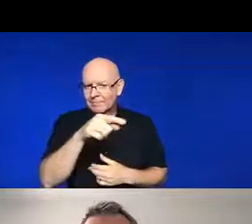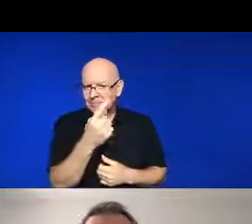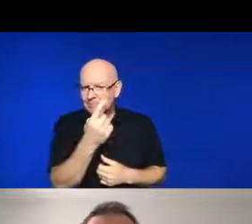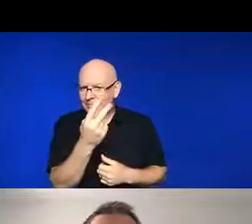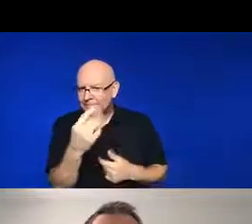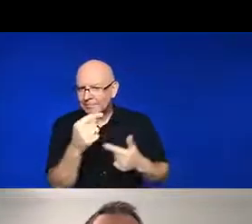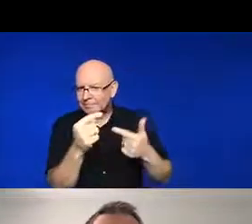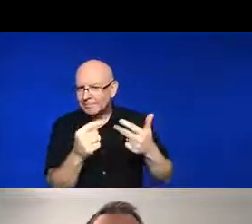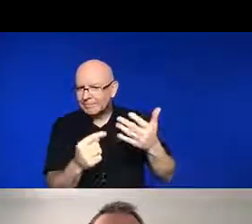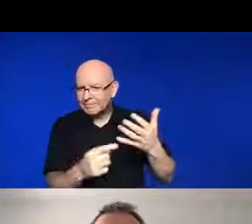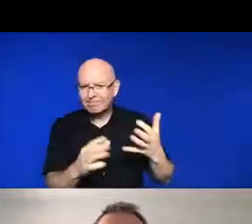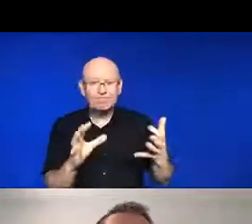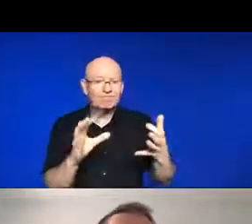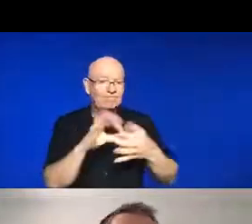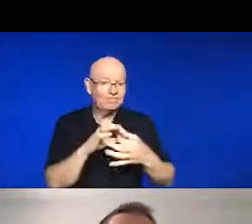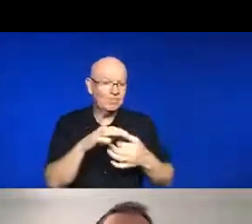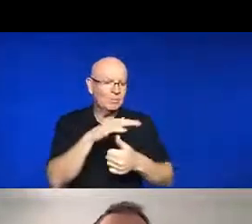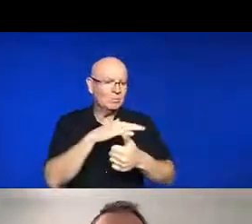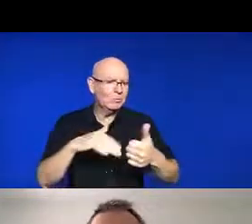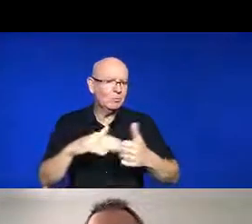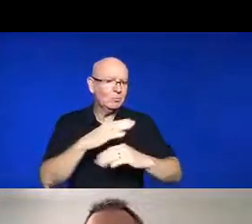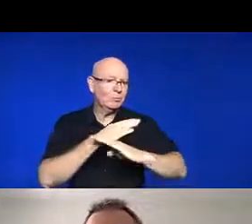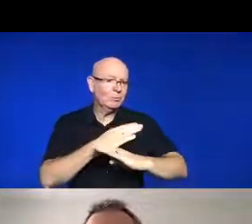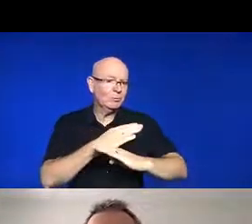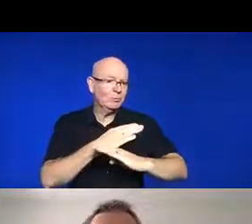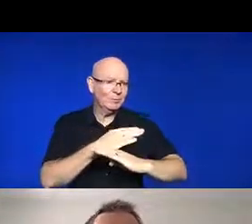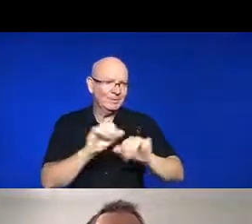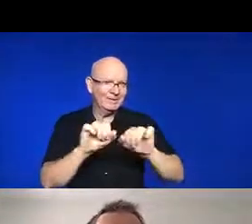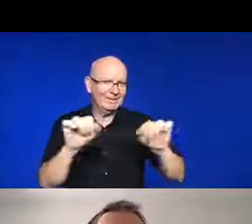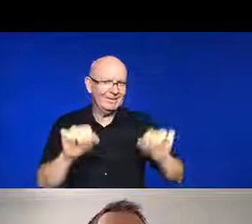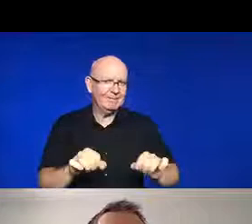from the COVID-19. Next.